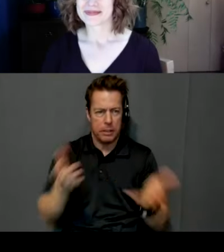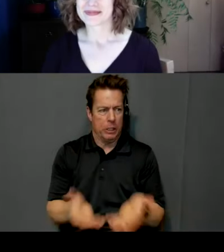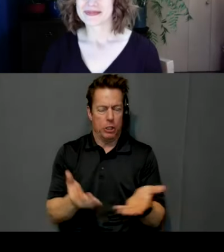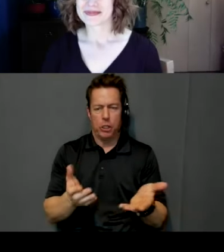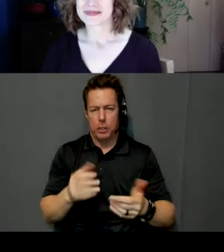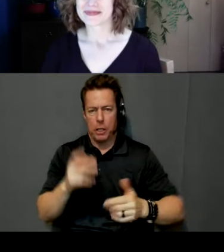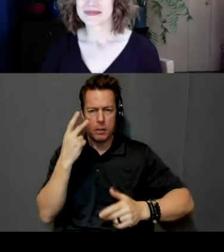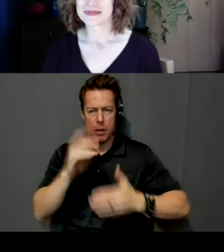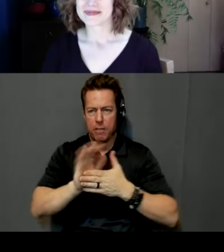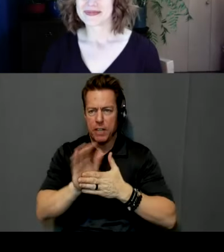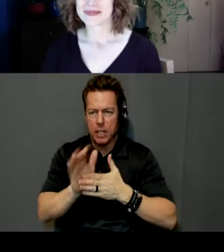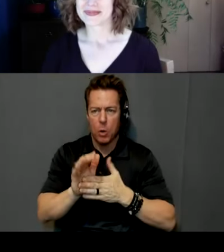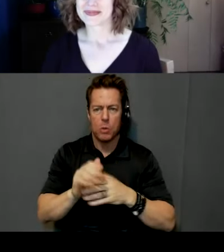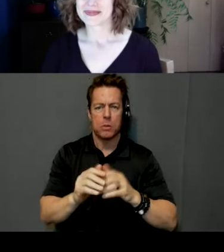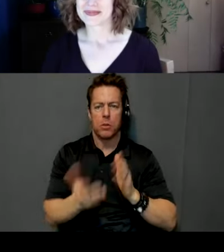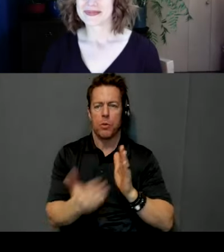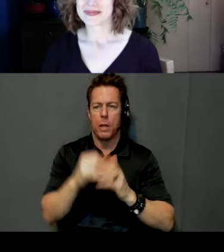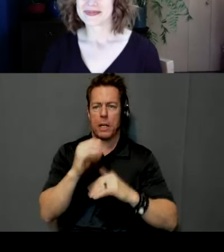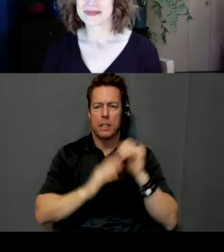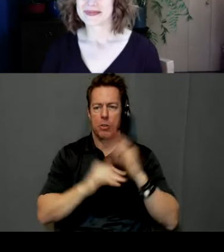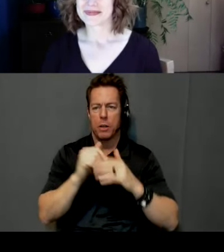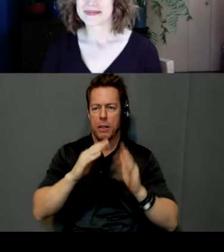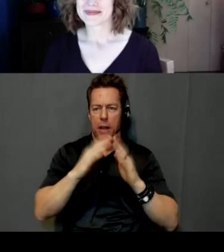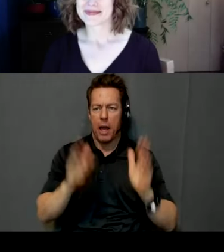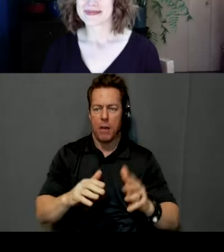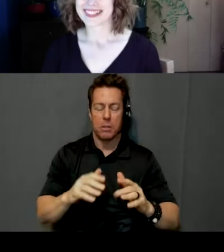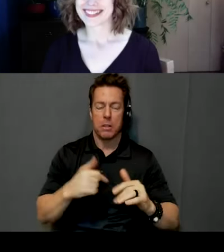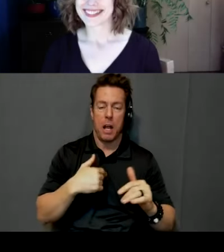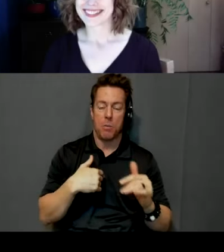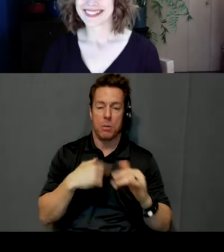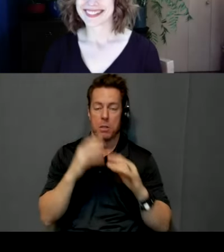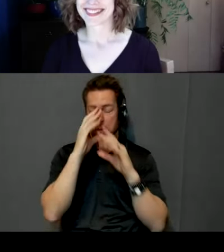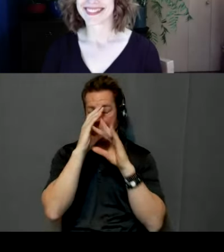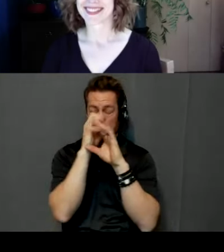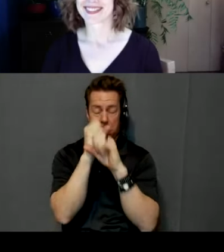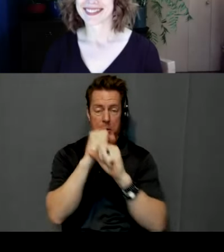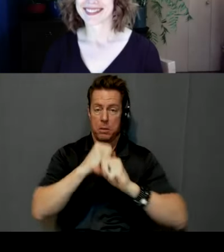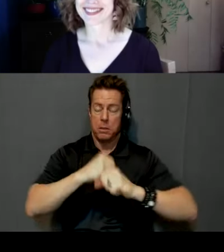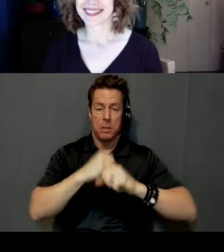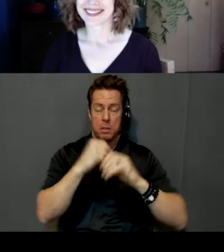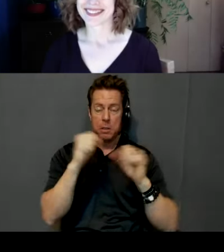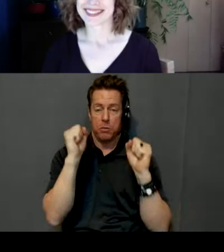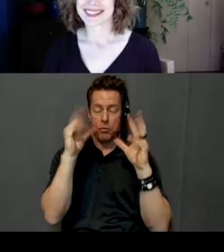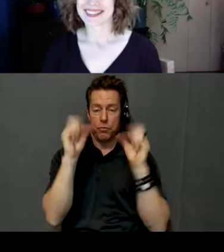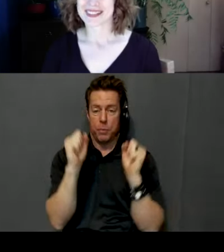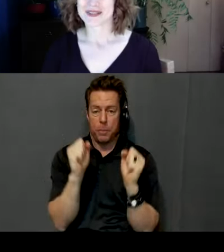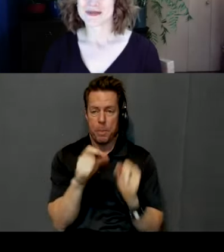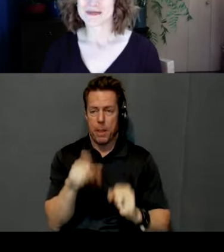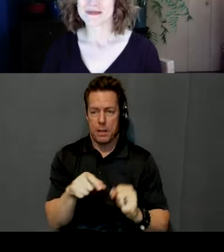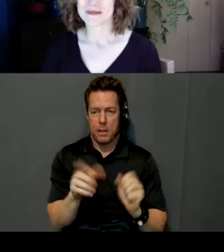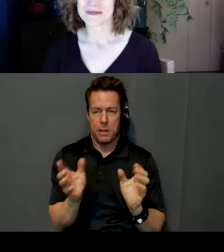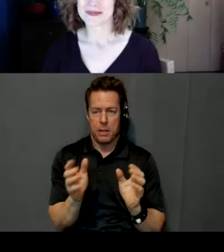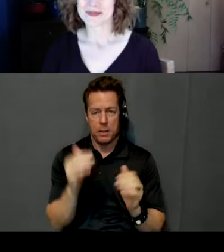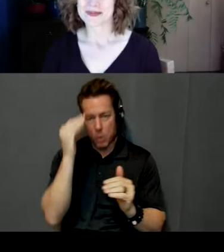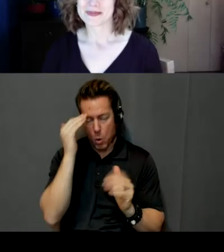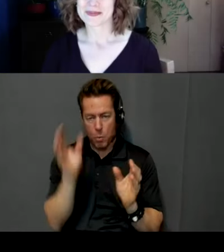the videos of them reconstructing the house. And I just was mind blown. And I knew that I had to know more, and I had